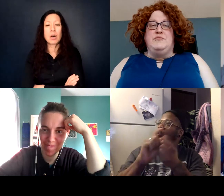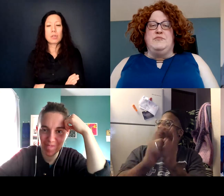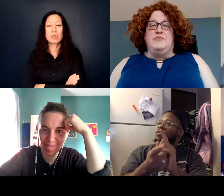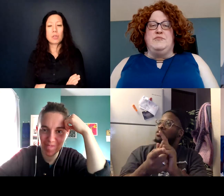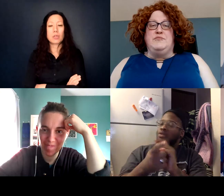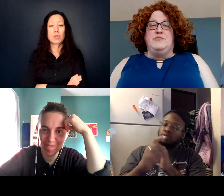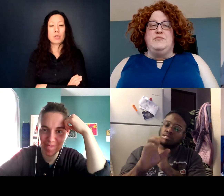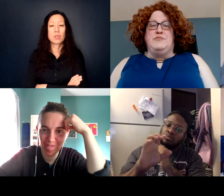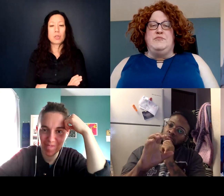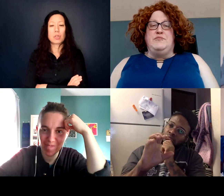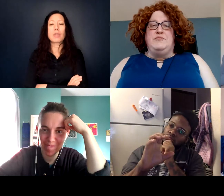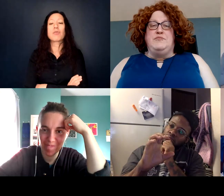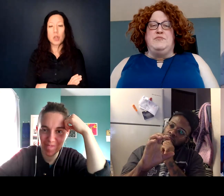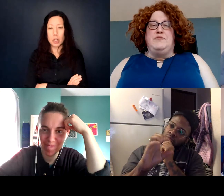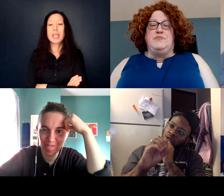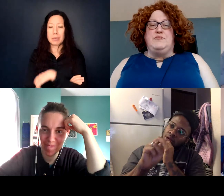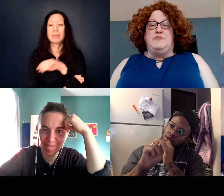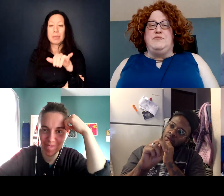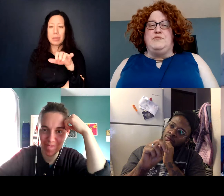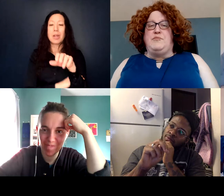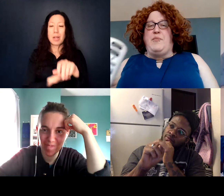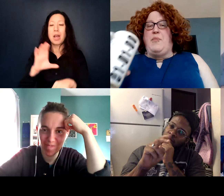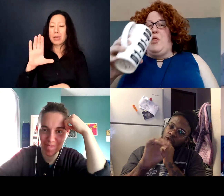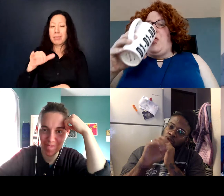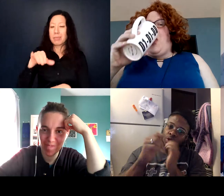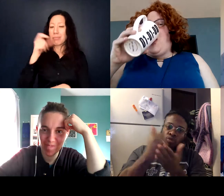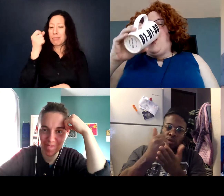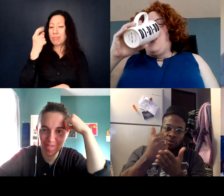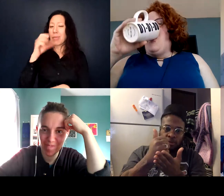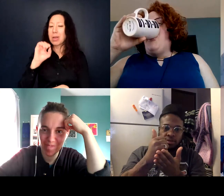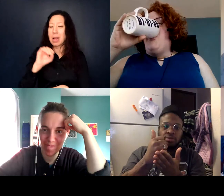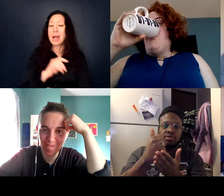What is this called? Converting.